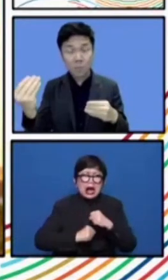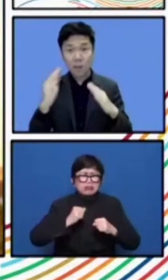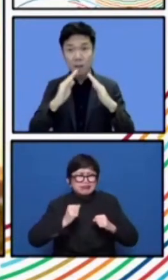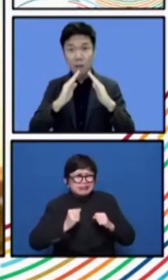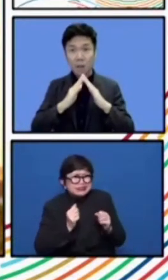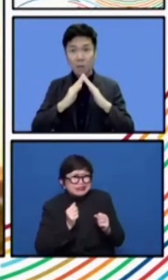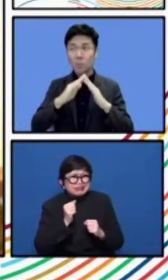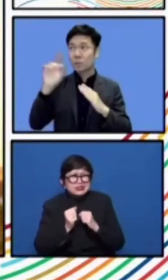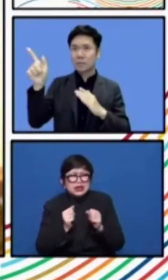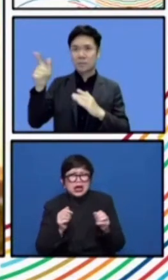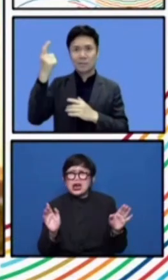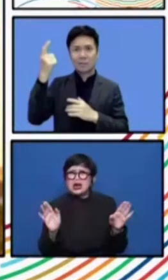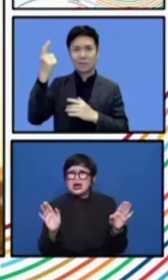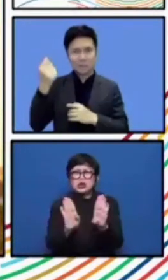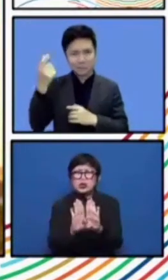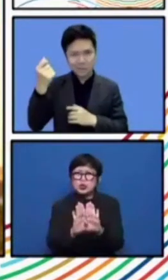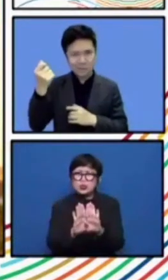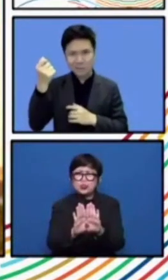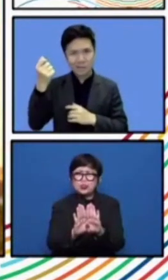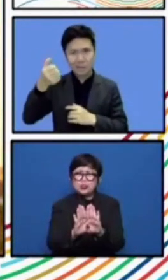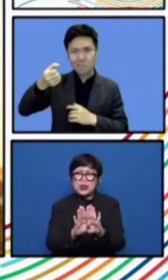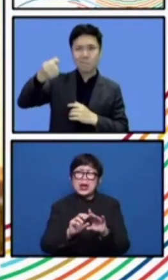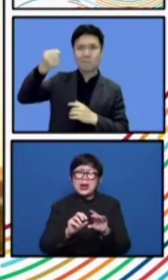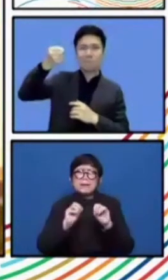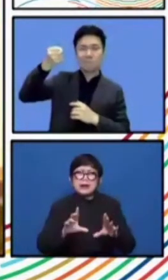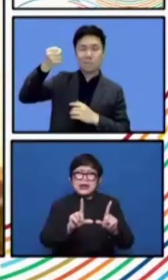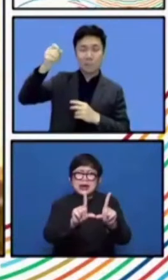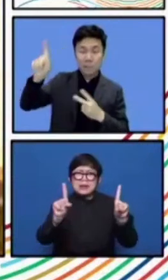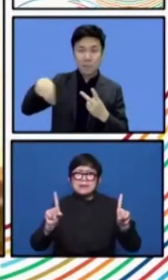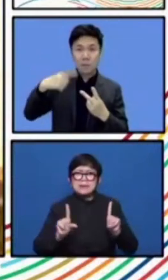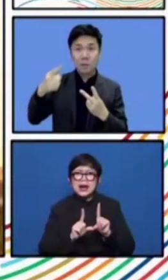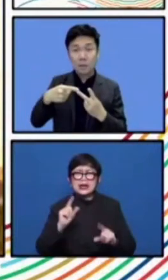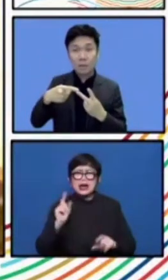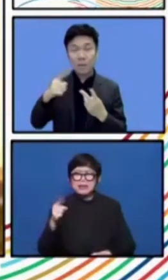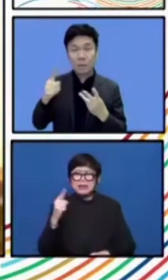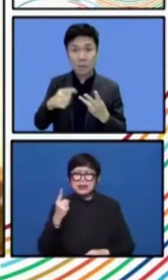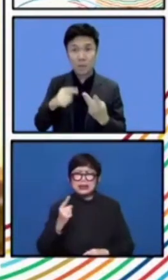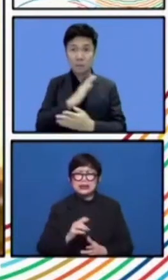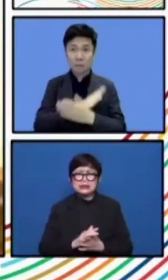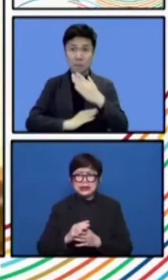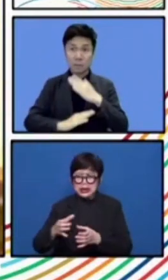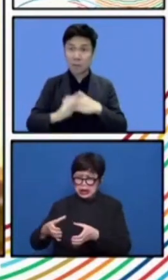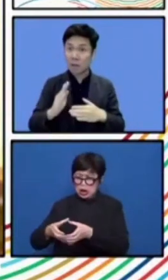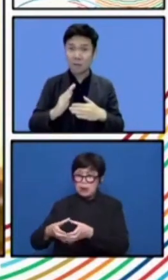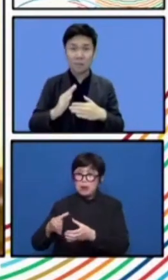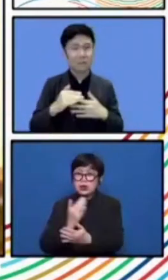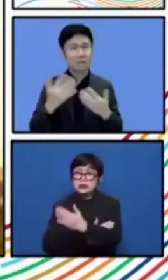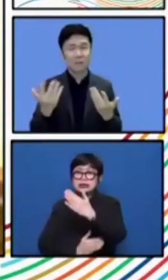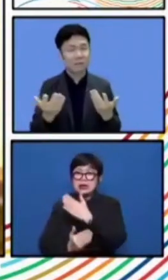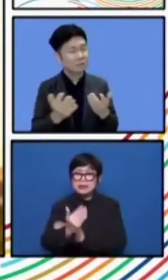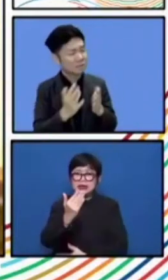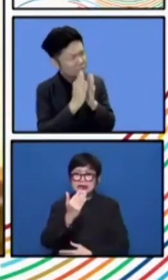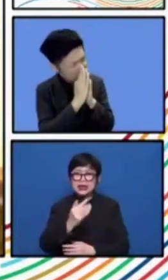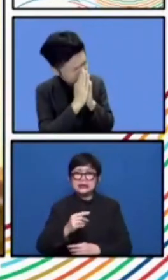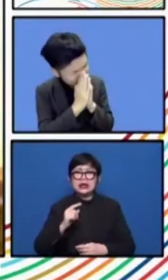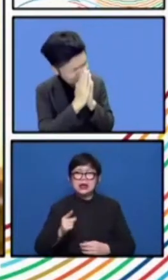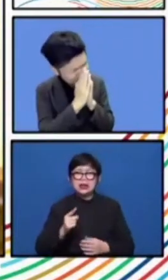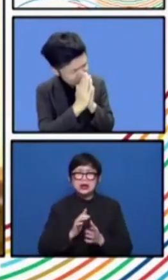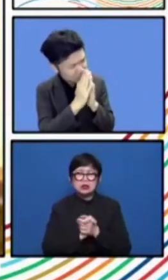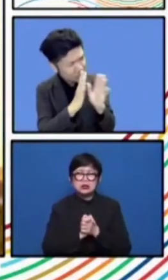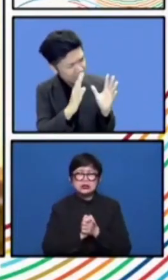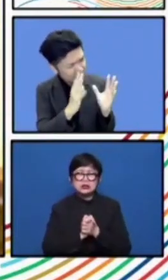many opportunities with disabilities were at the mercy of their caregivers and on top of that